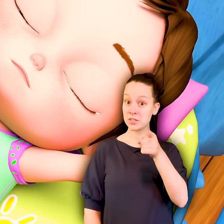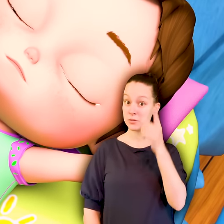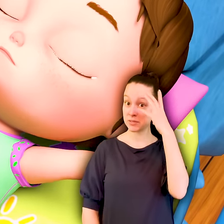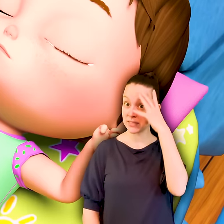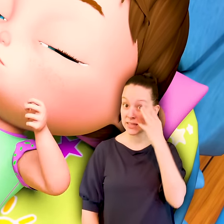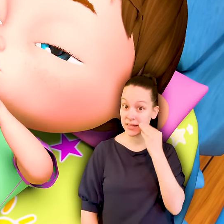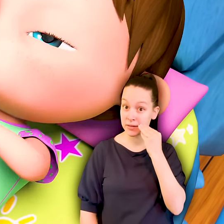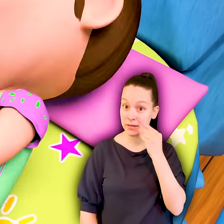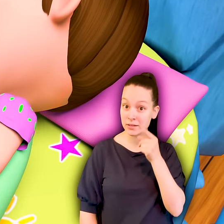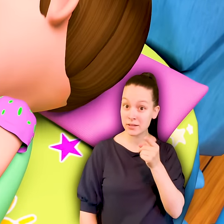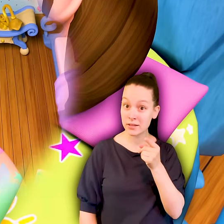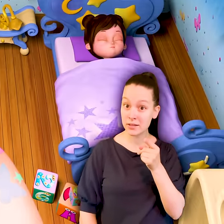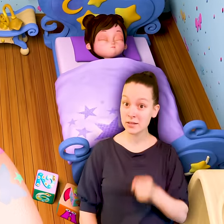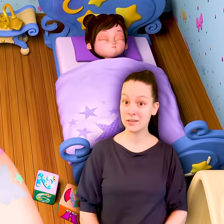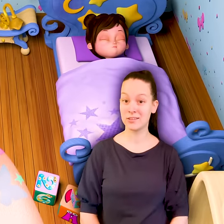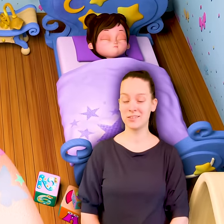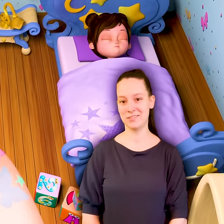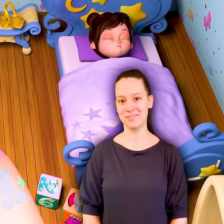are you sleeping